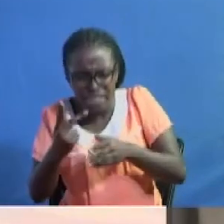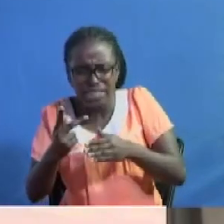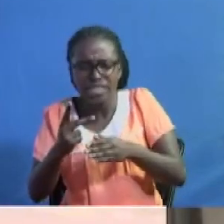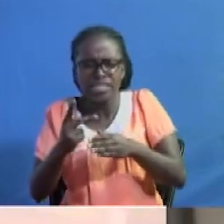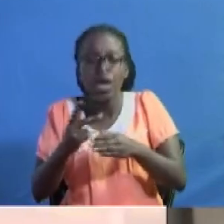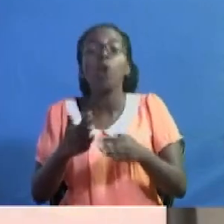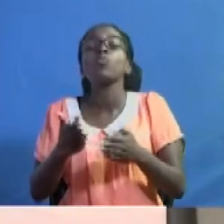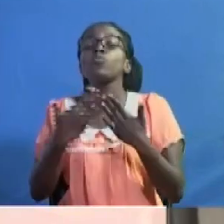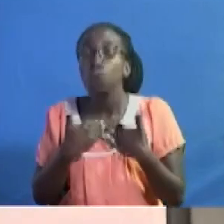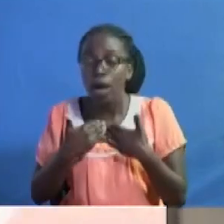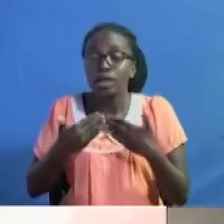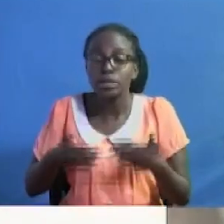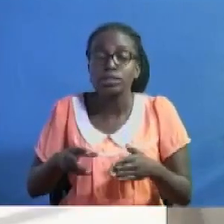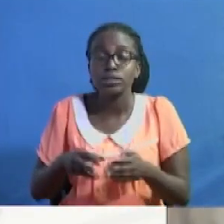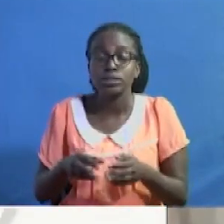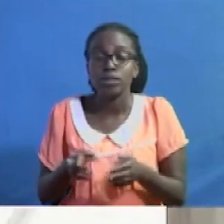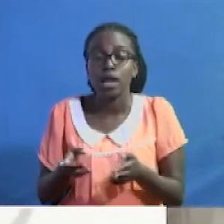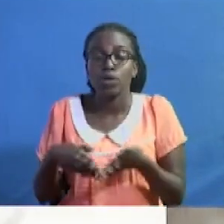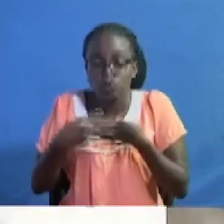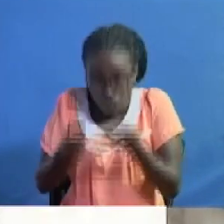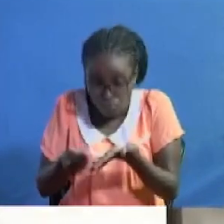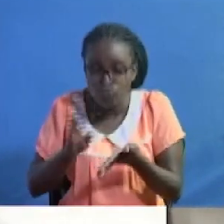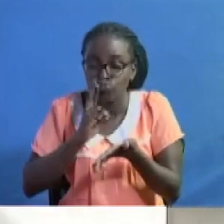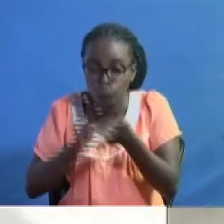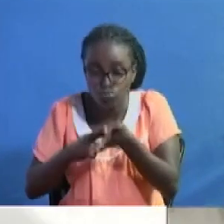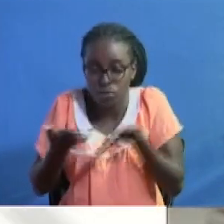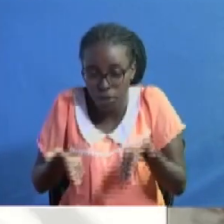the results of this terrifying atrocity. Victor Washira, KUTV.